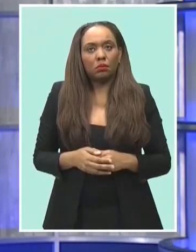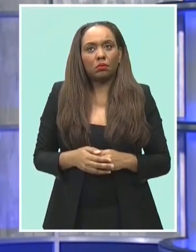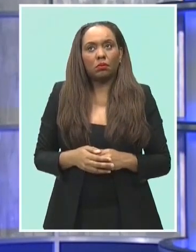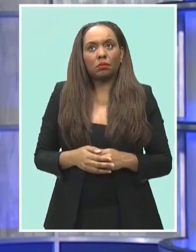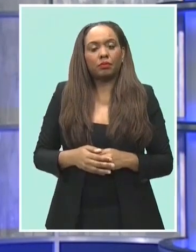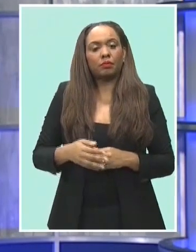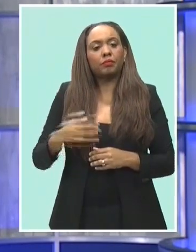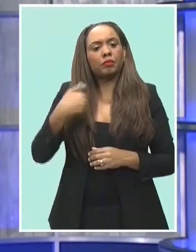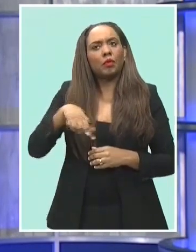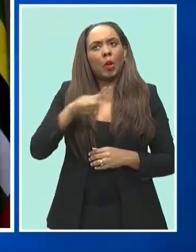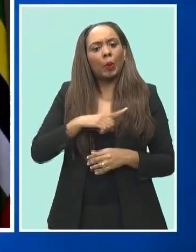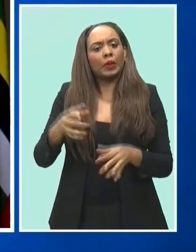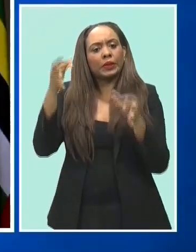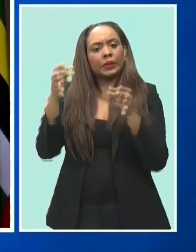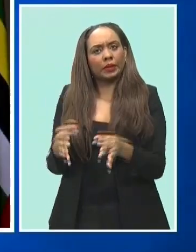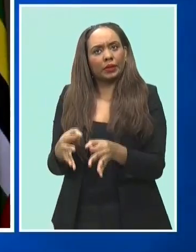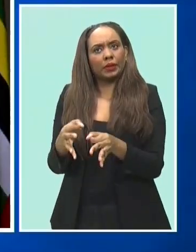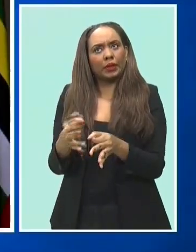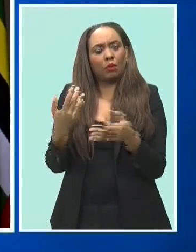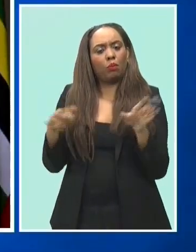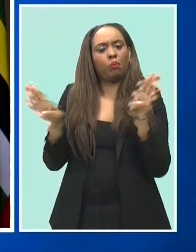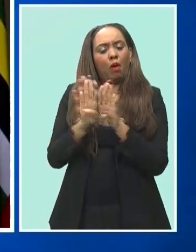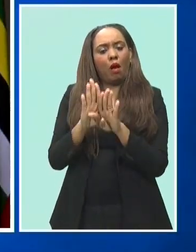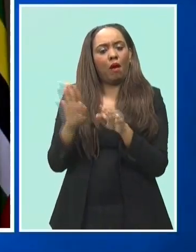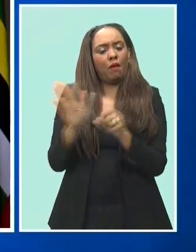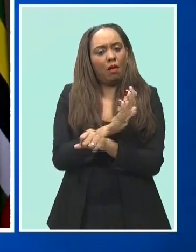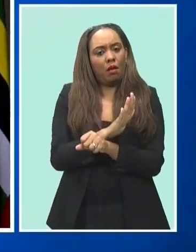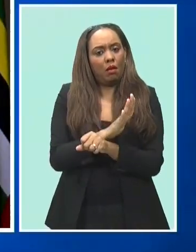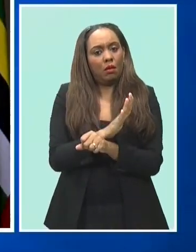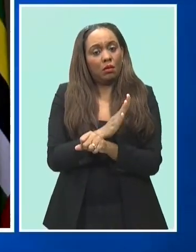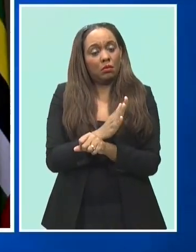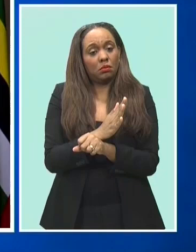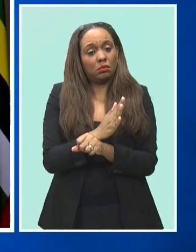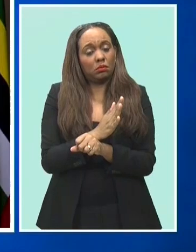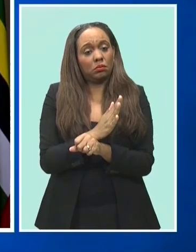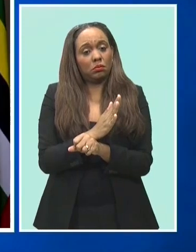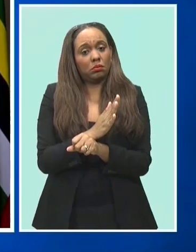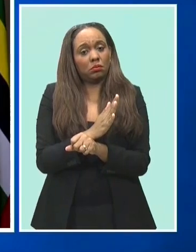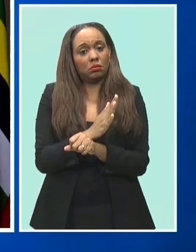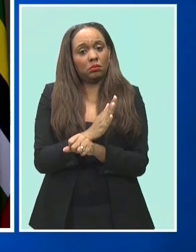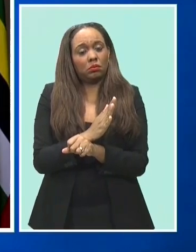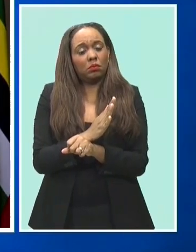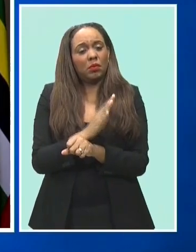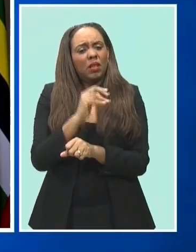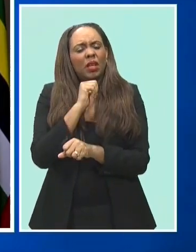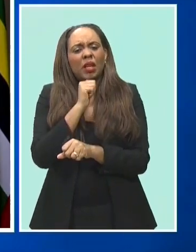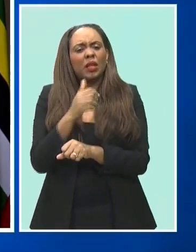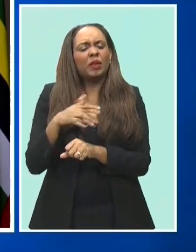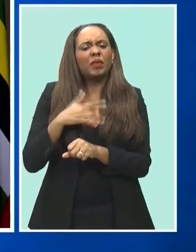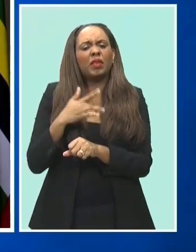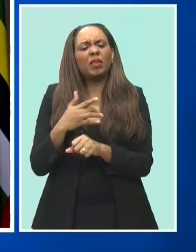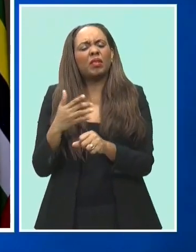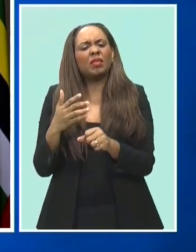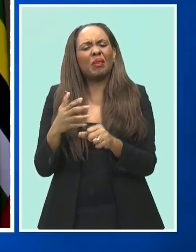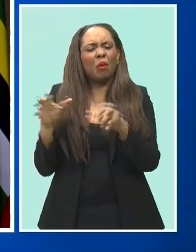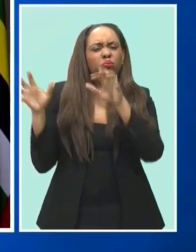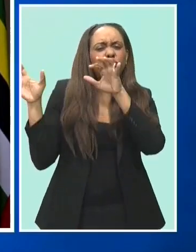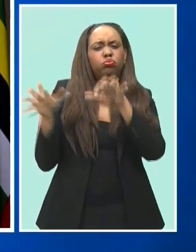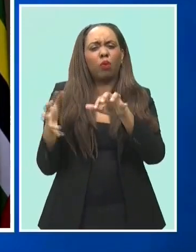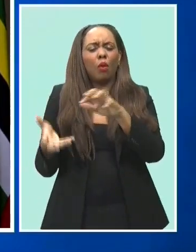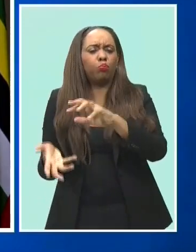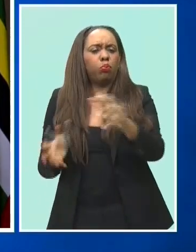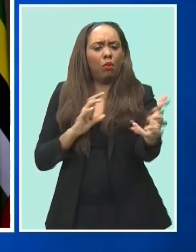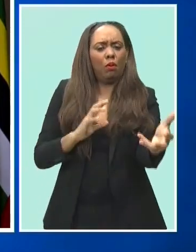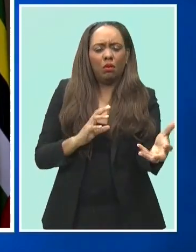have taken this decision, recognizing that we do not believe that there is any major threat or any threat to